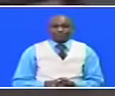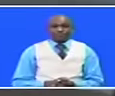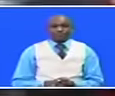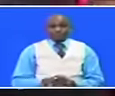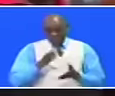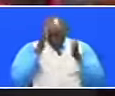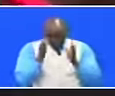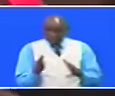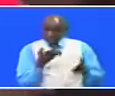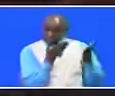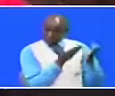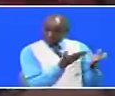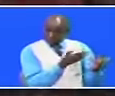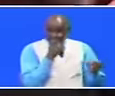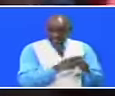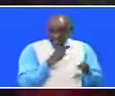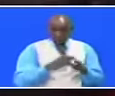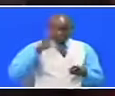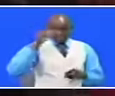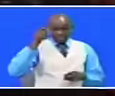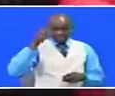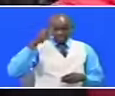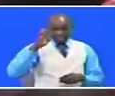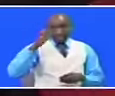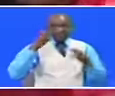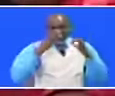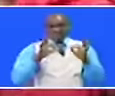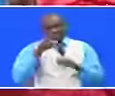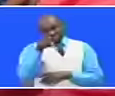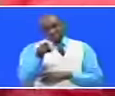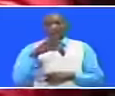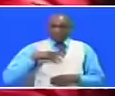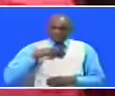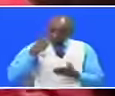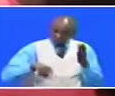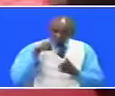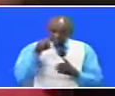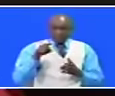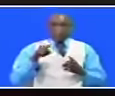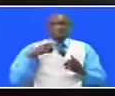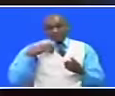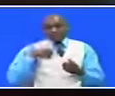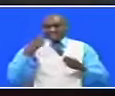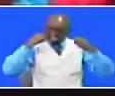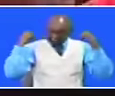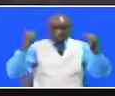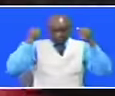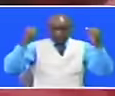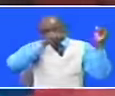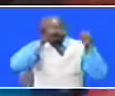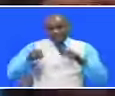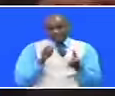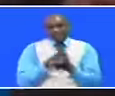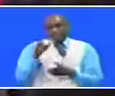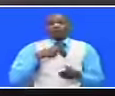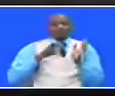Chege Fresh, as he's popularly known in these parts of Kenya, would somewhat make a triumphant return to the area he wants